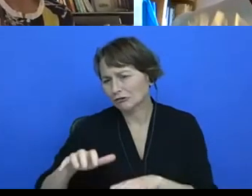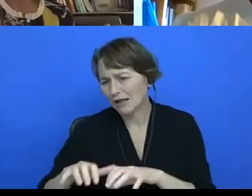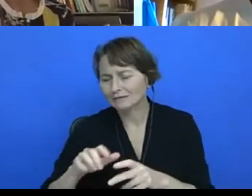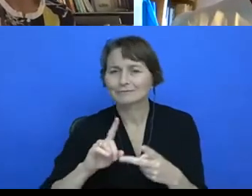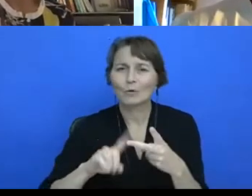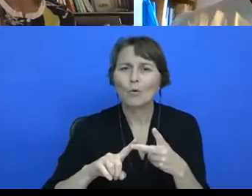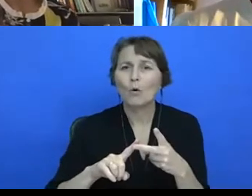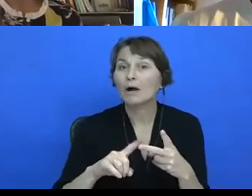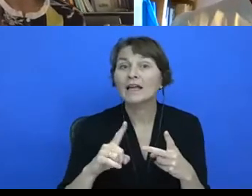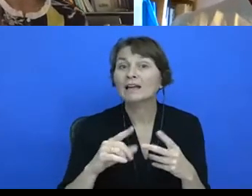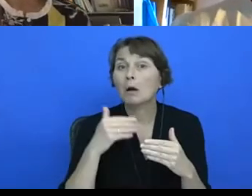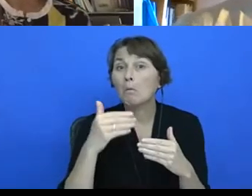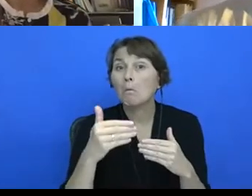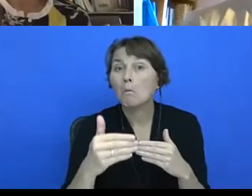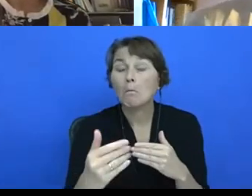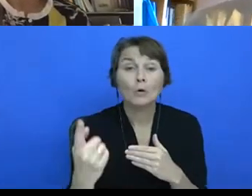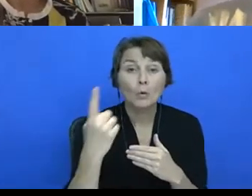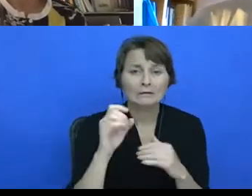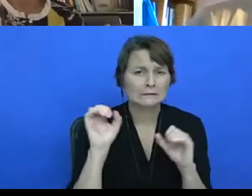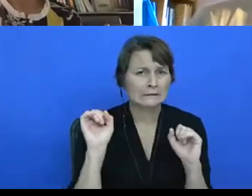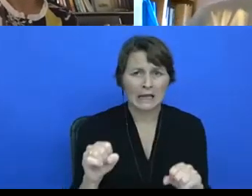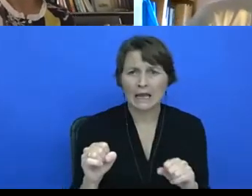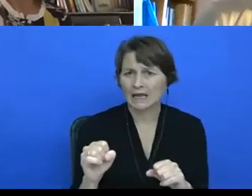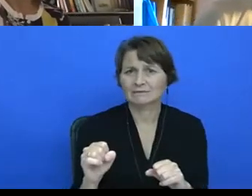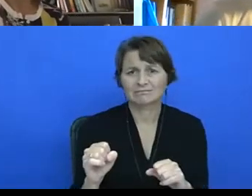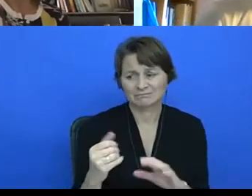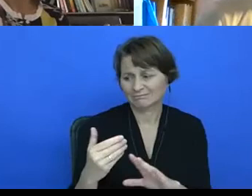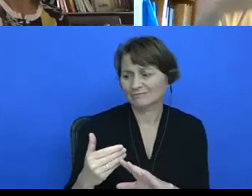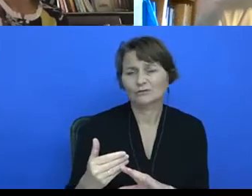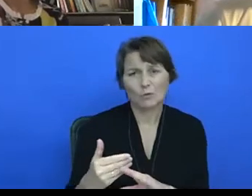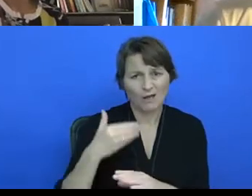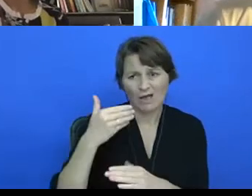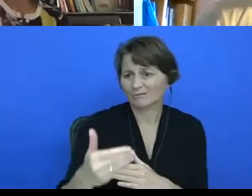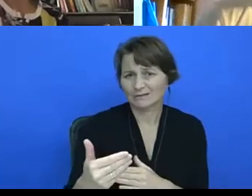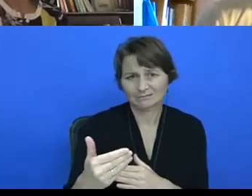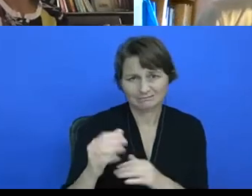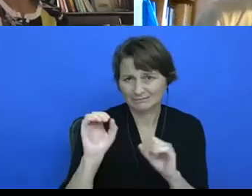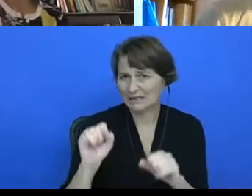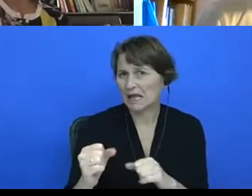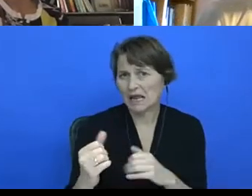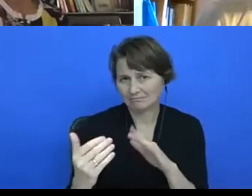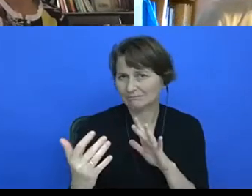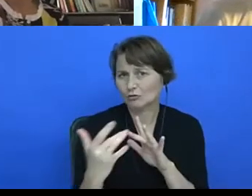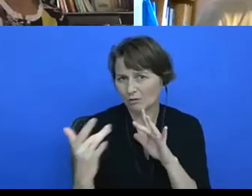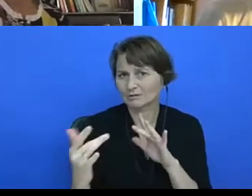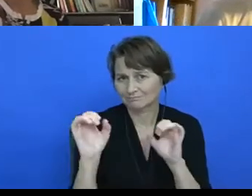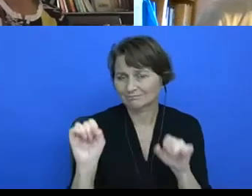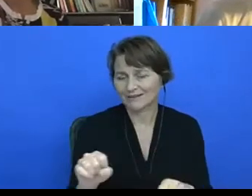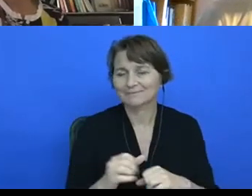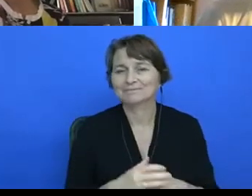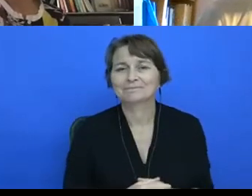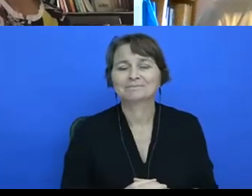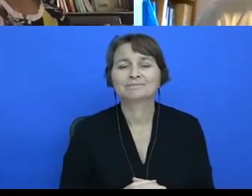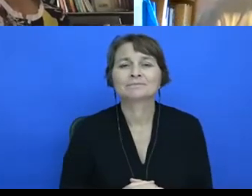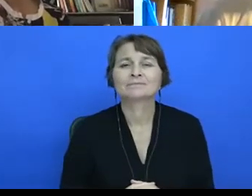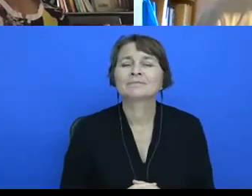if anybody needs help. All of us have been contacted afterwards. One thing I'd like to to say,